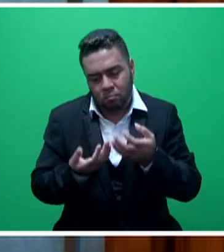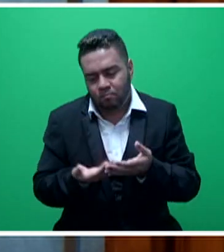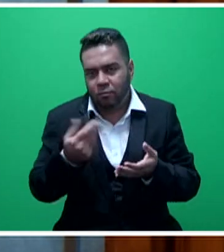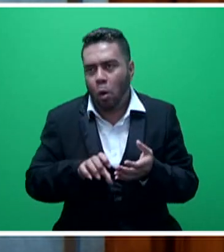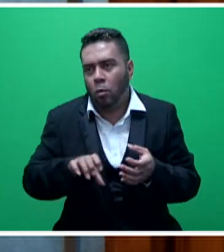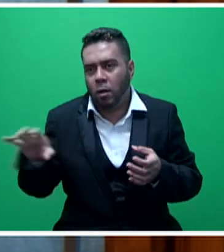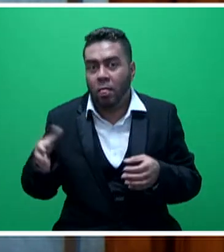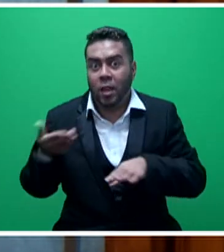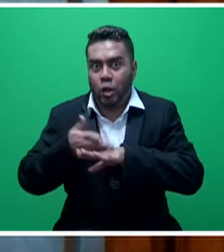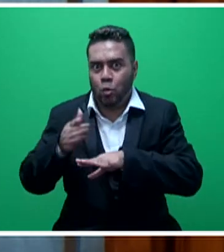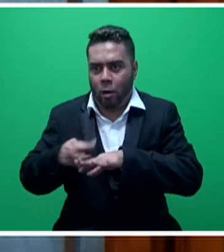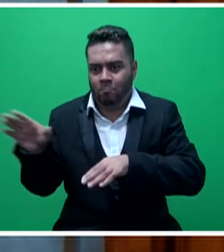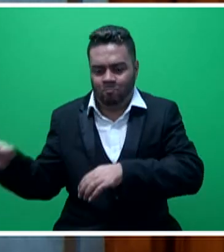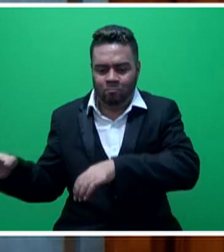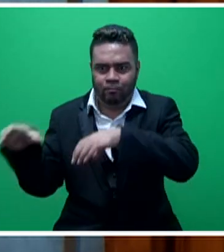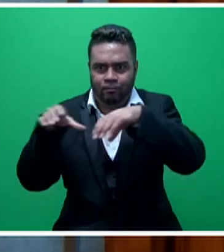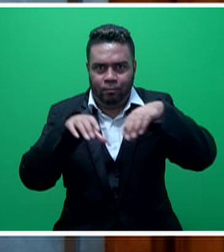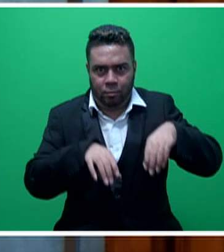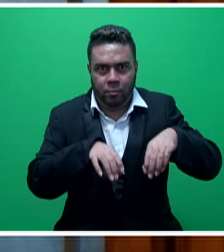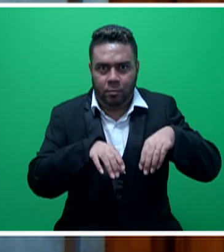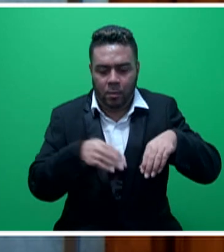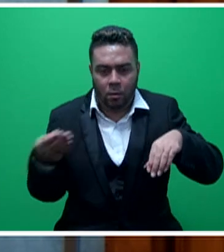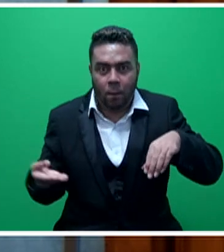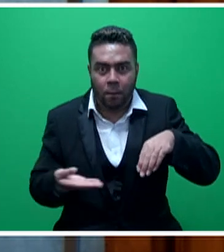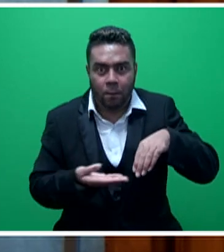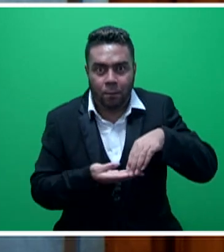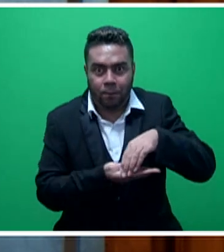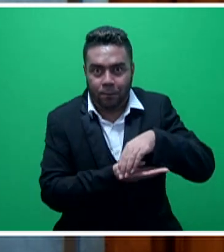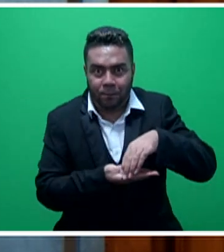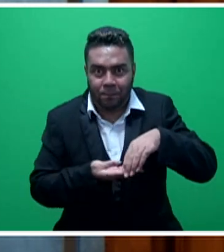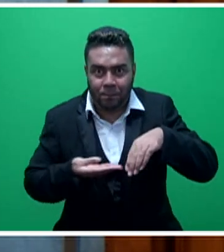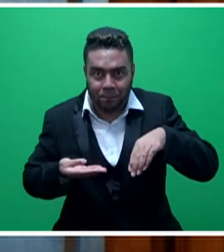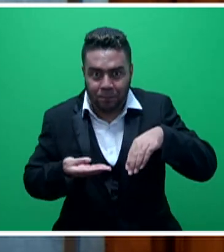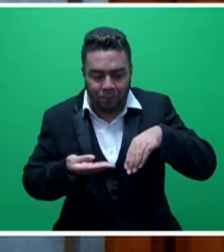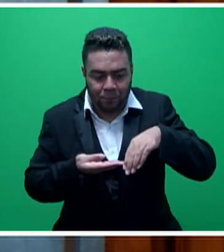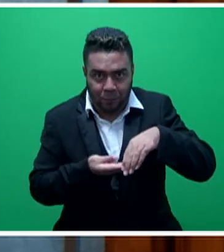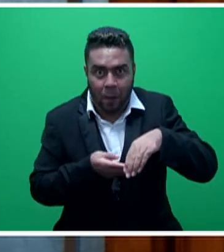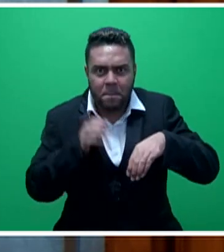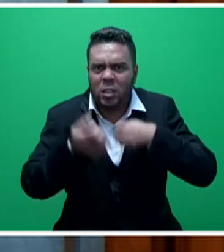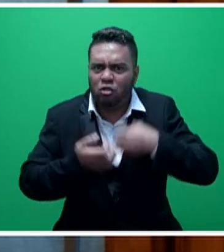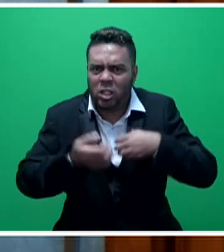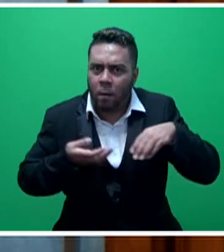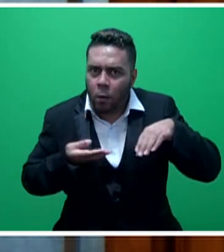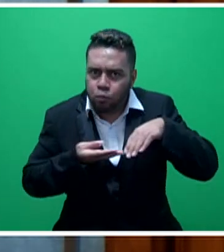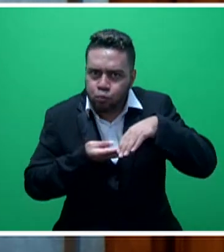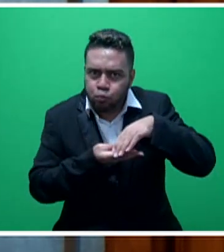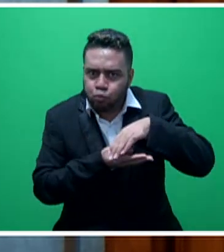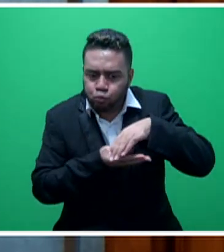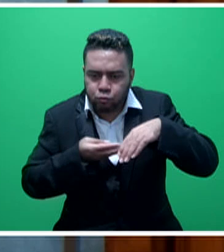brand new custom-made chamber is the only machine available in Fiji which was installed in